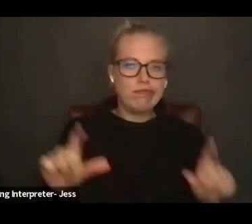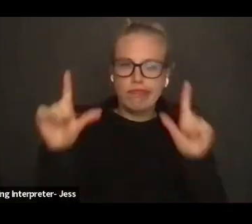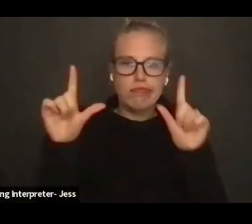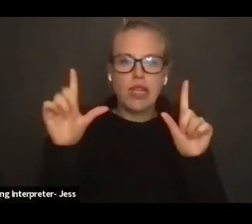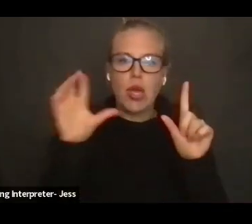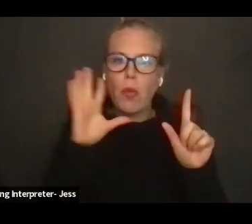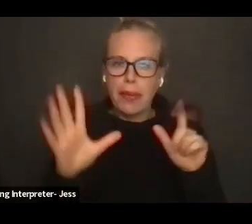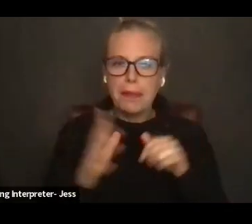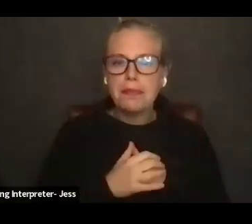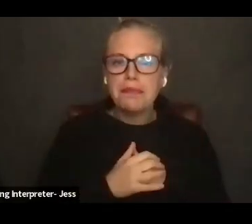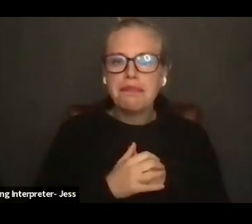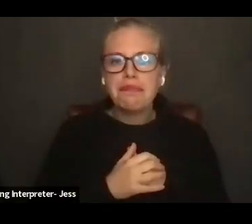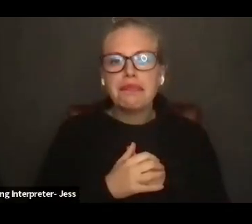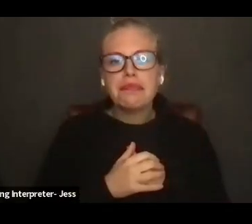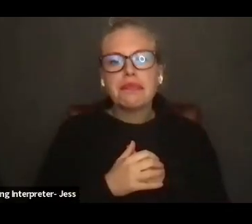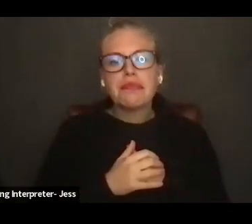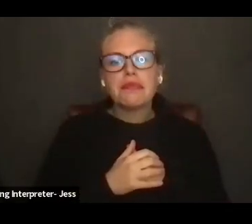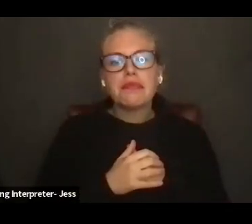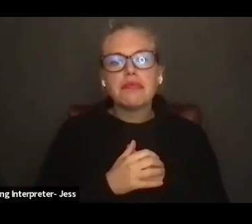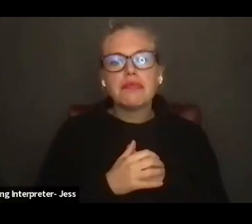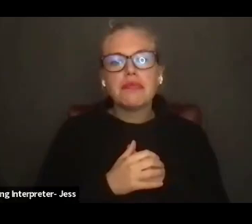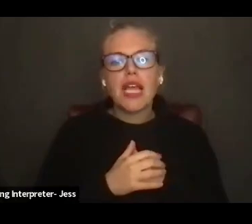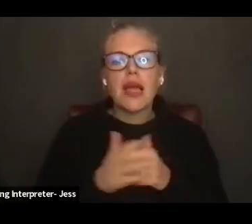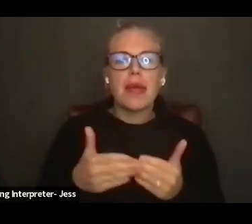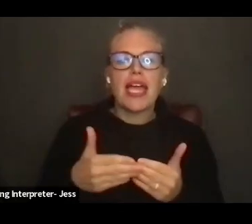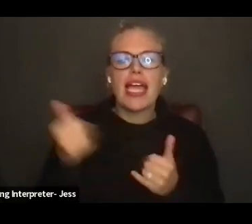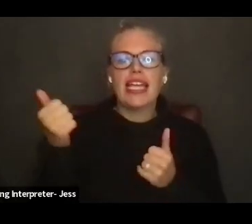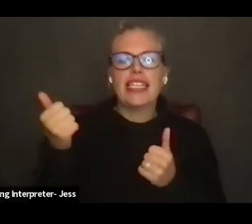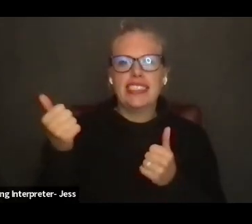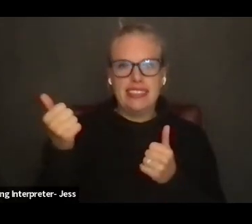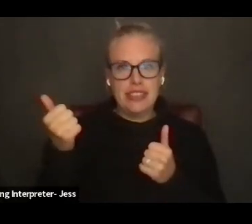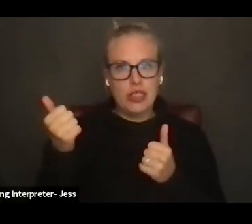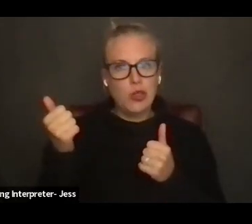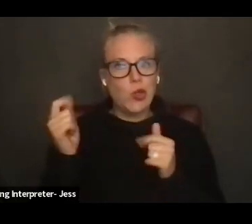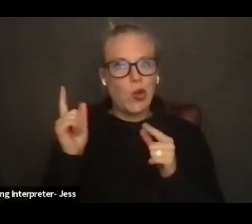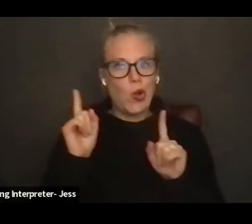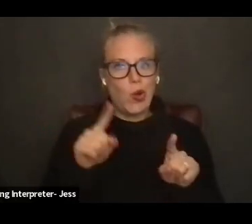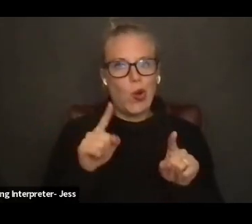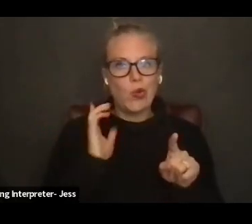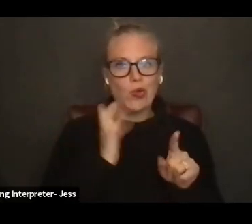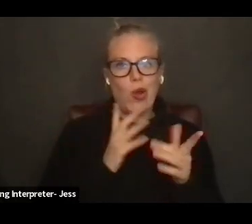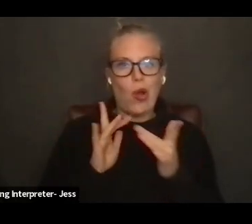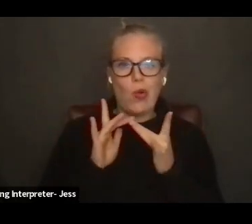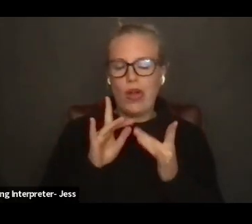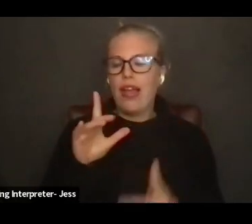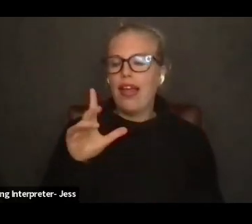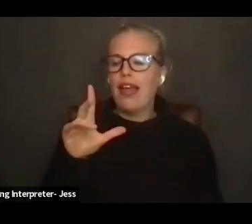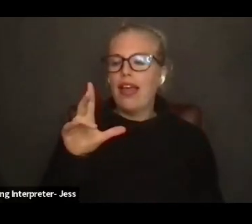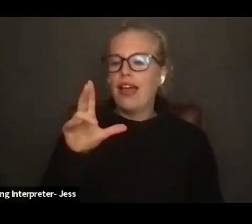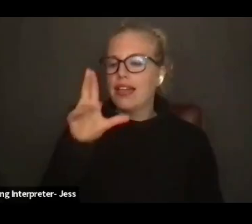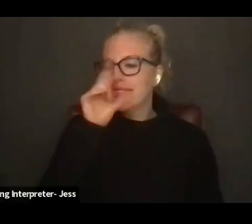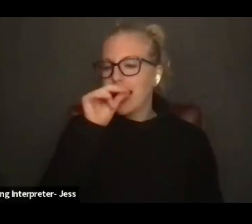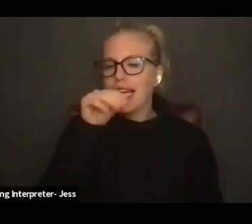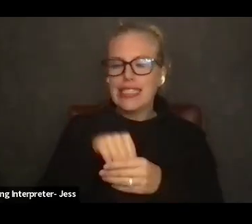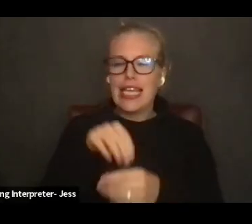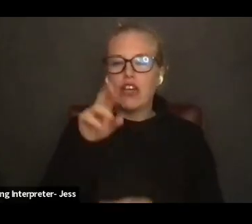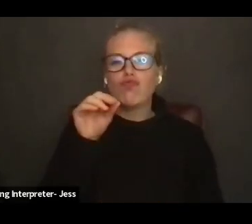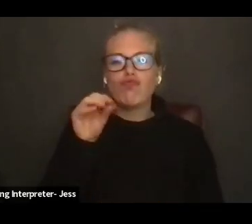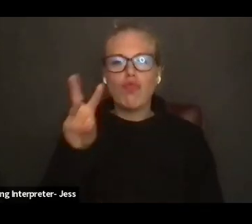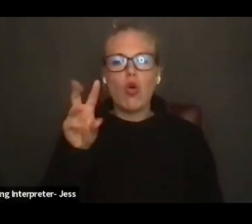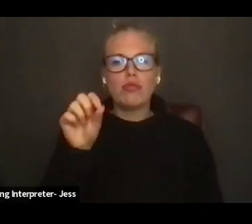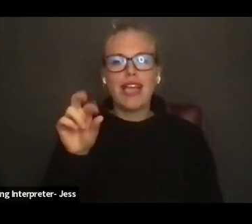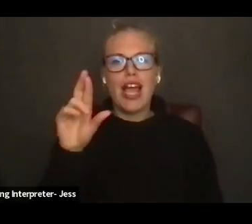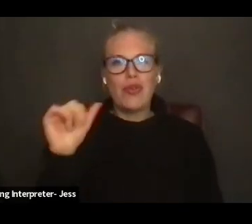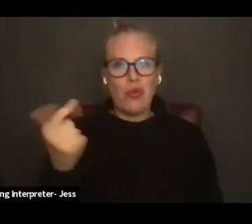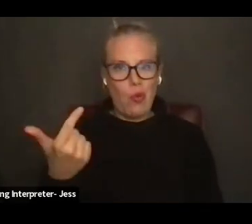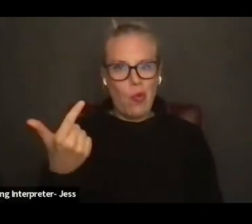bar. But it might just be the easiest to go to the ducksinarow.org website and get it under the resources tab.